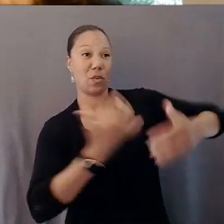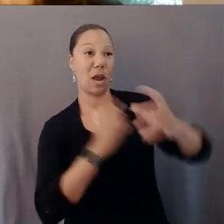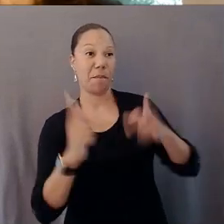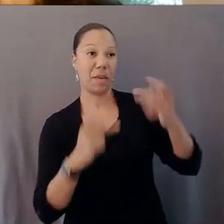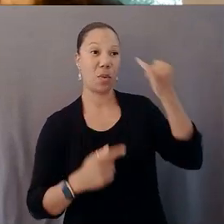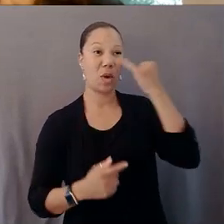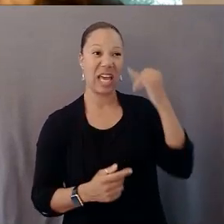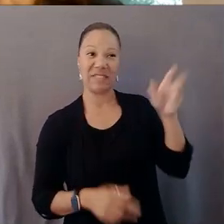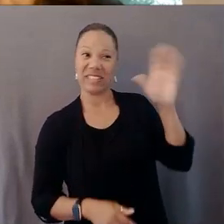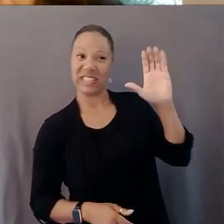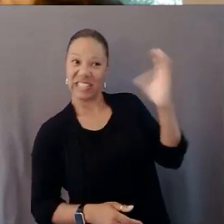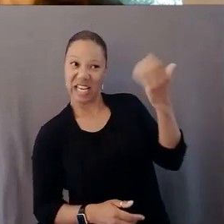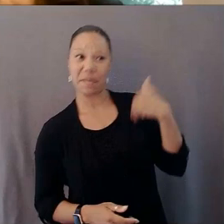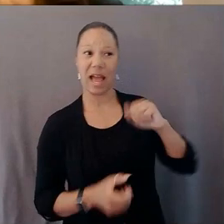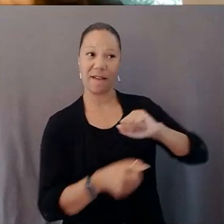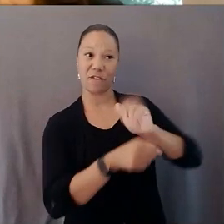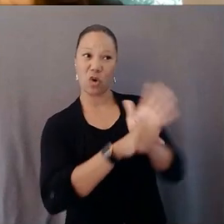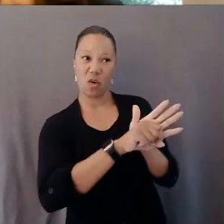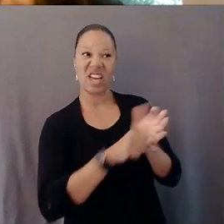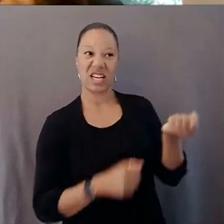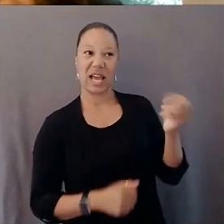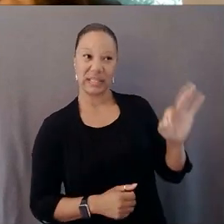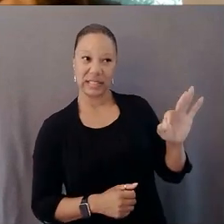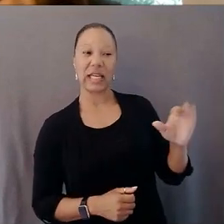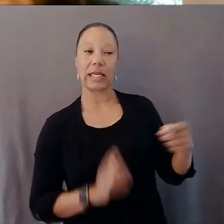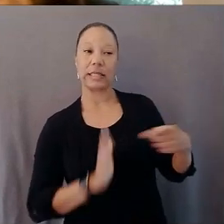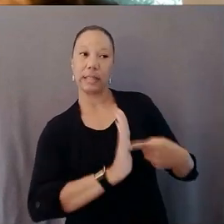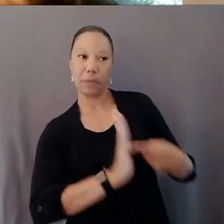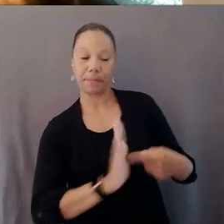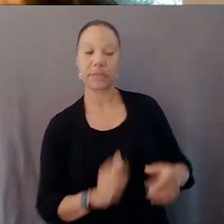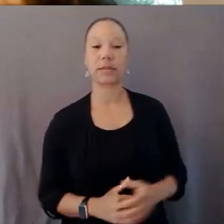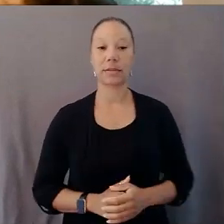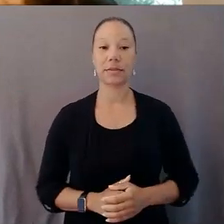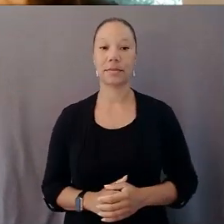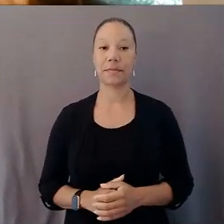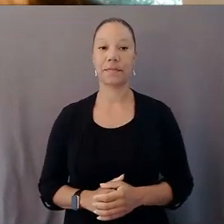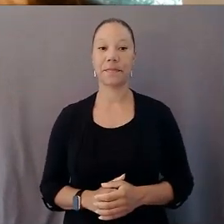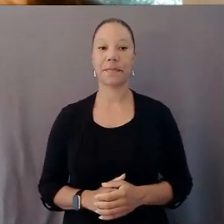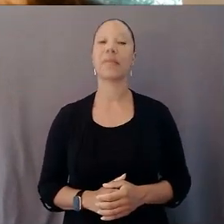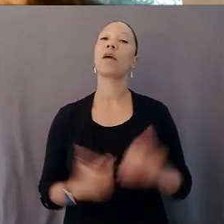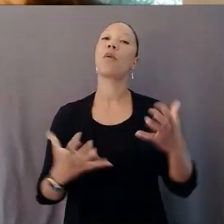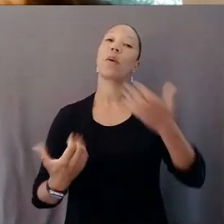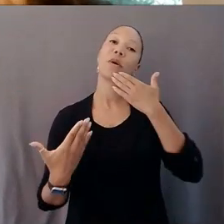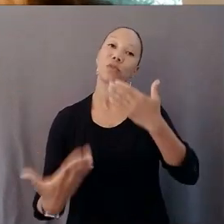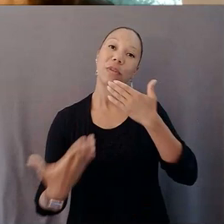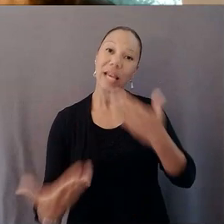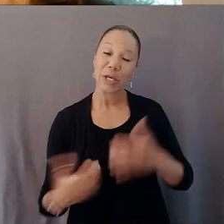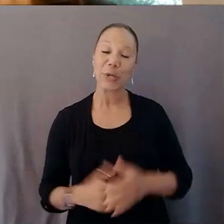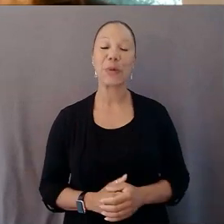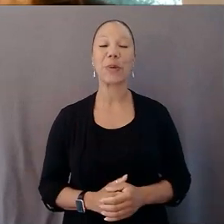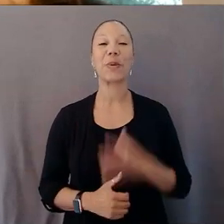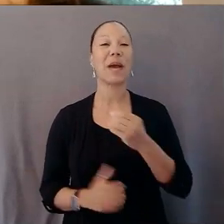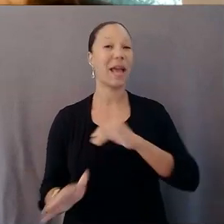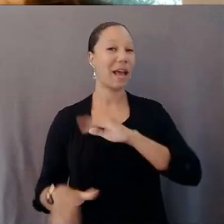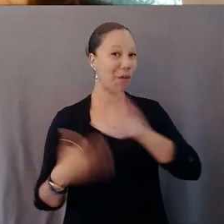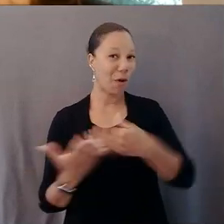symptoms. Exactly. All right. We want to thank you and thank all of our viewers. We want